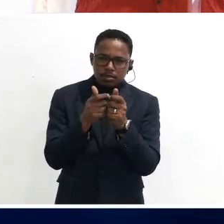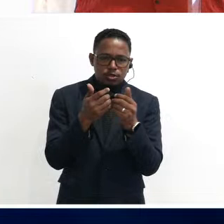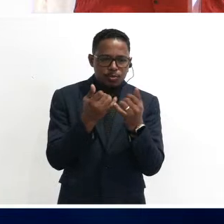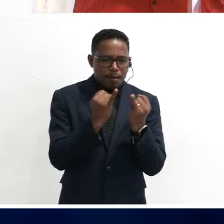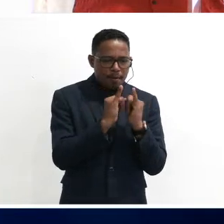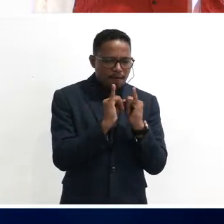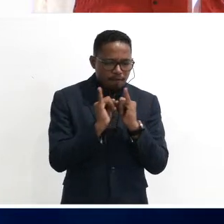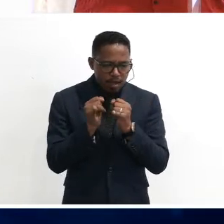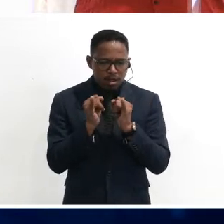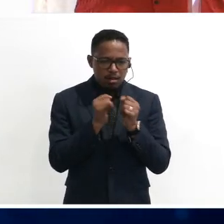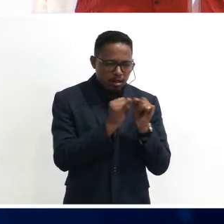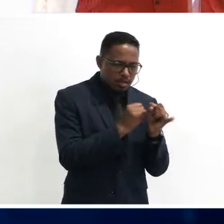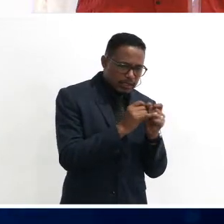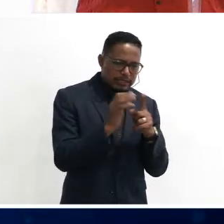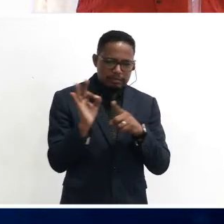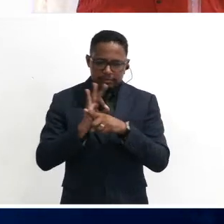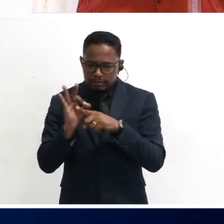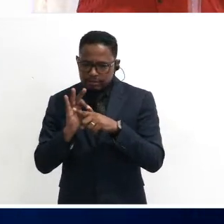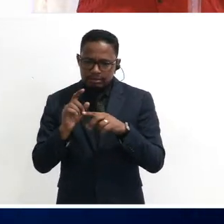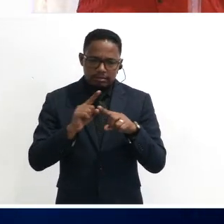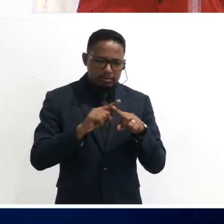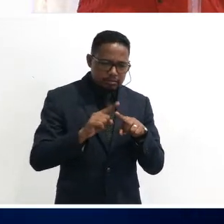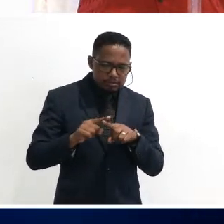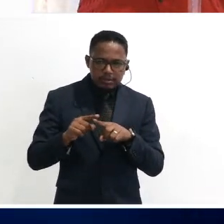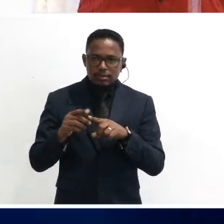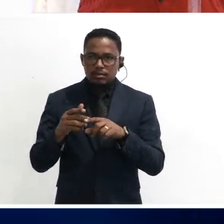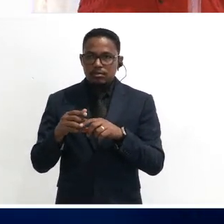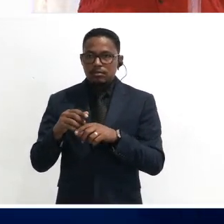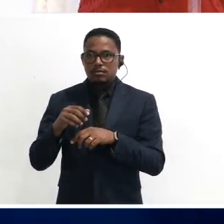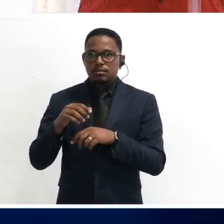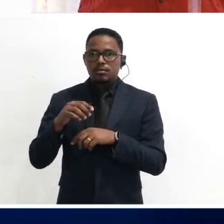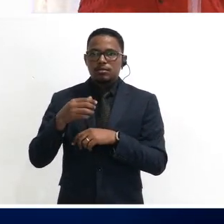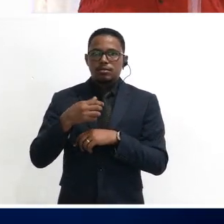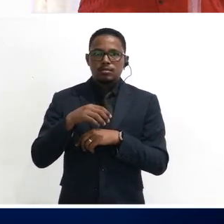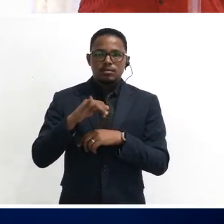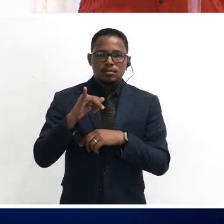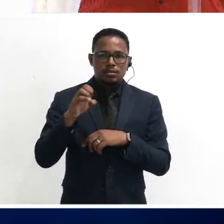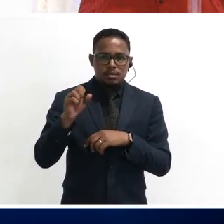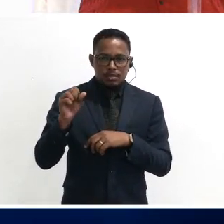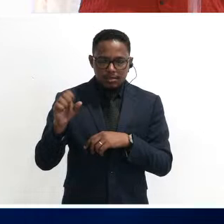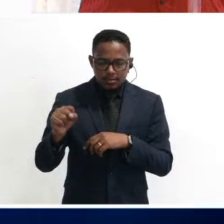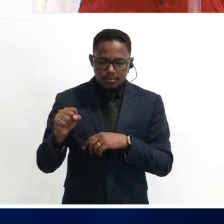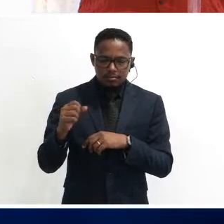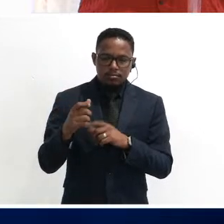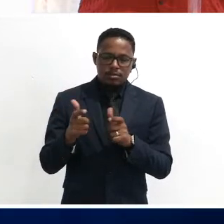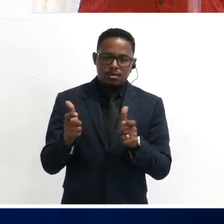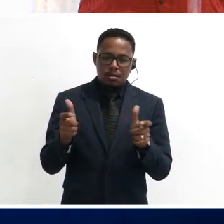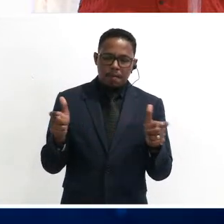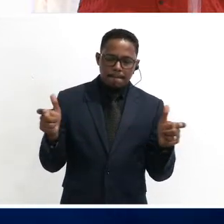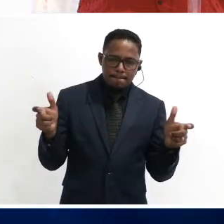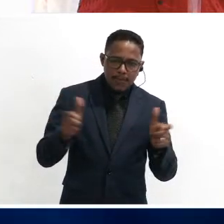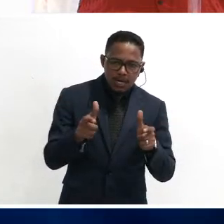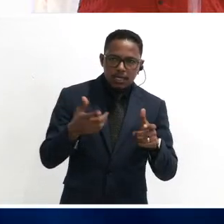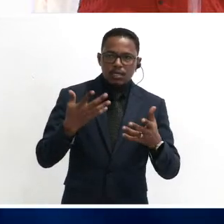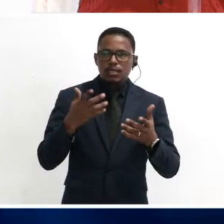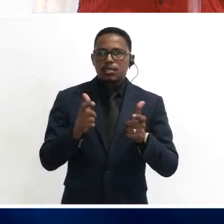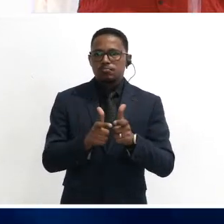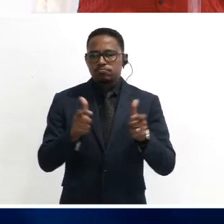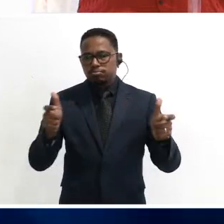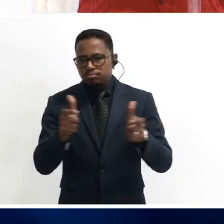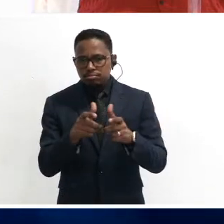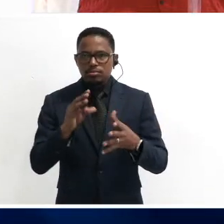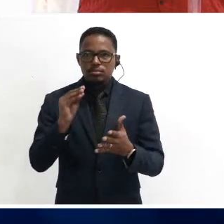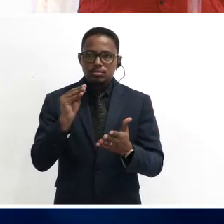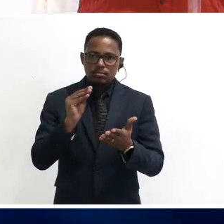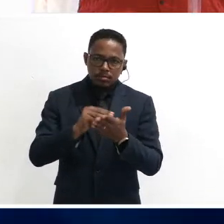ICs that can be combined at the package level. And in this case, we're seeing an interposer on one part of the